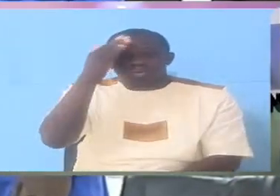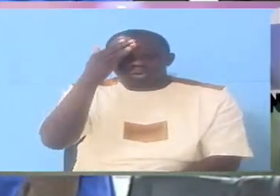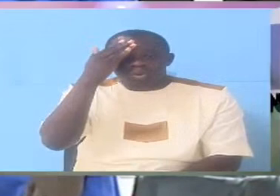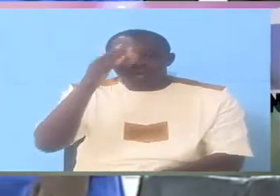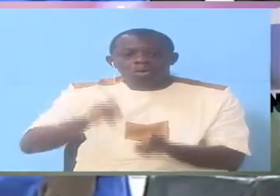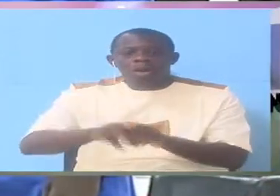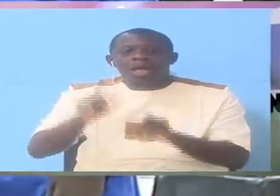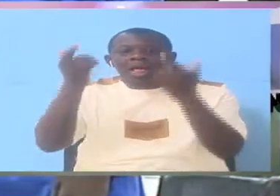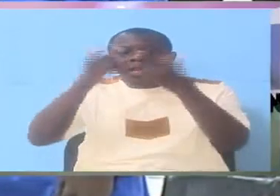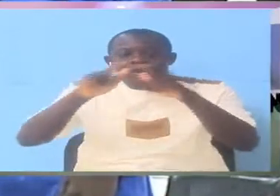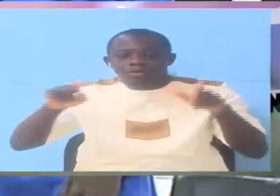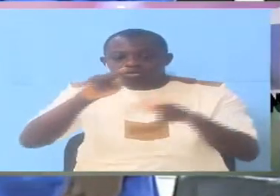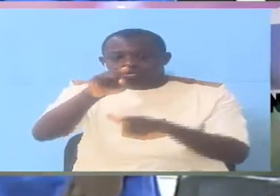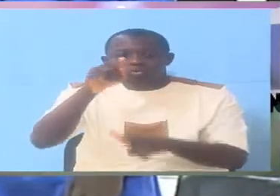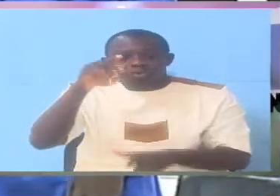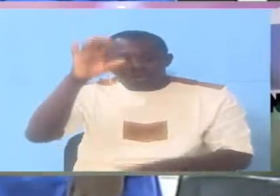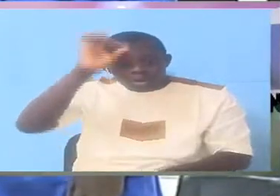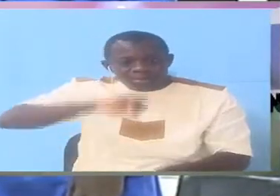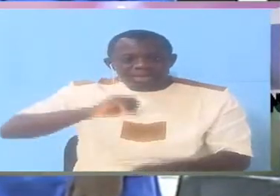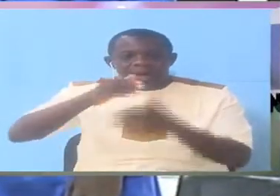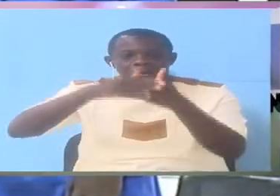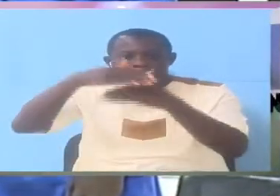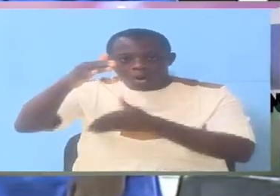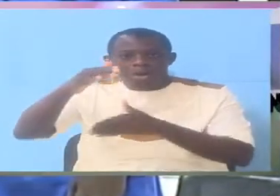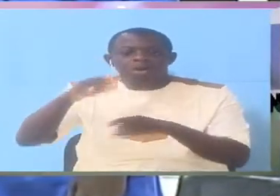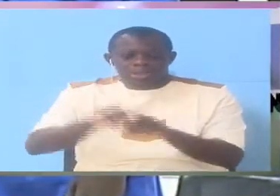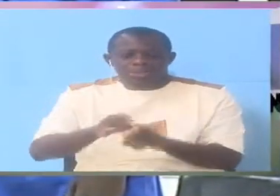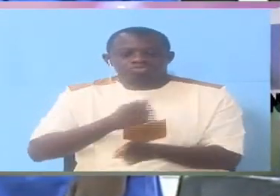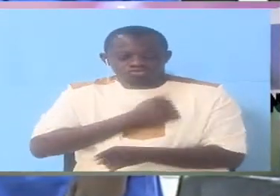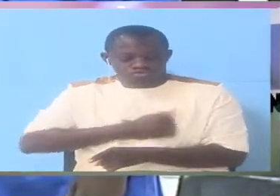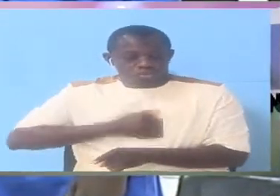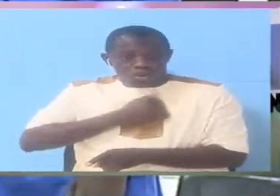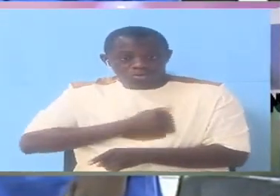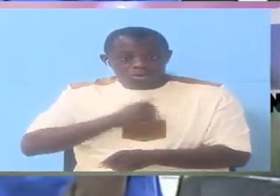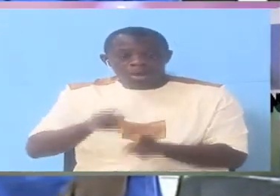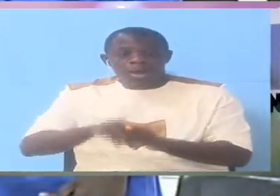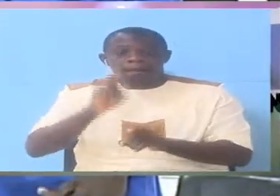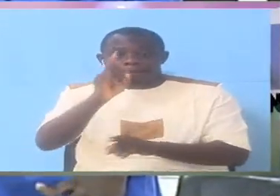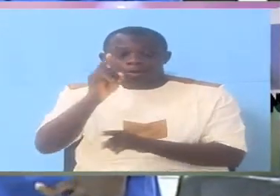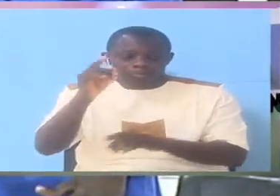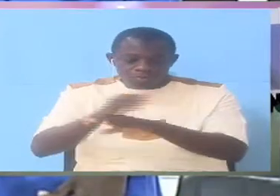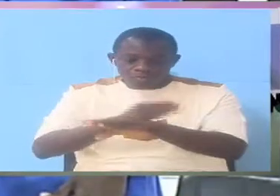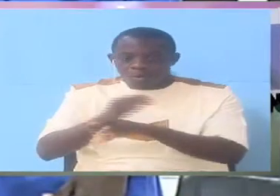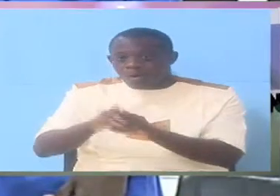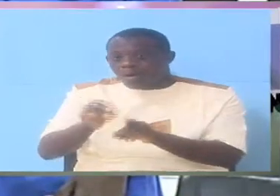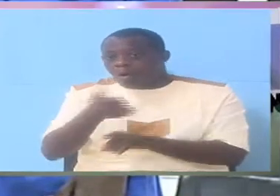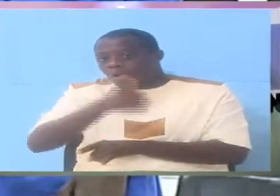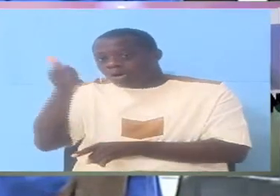and maybe Ikapalafano will back. Especially the Senegalese.